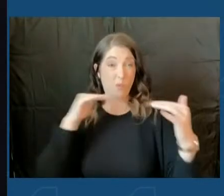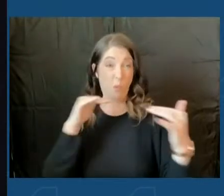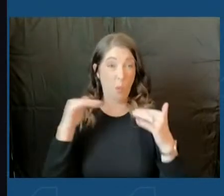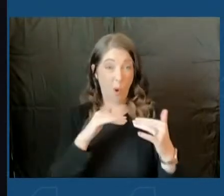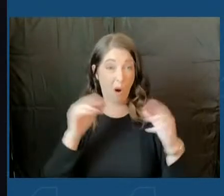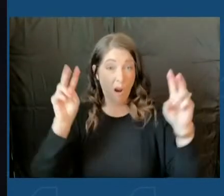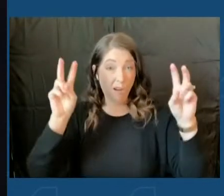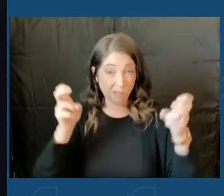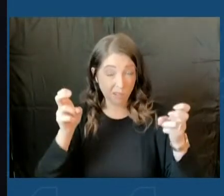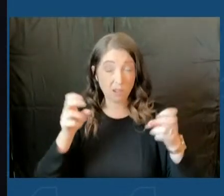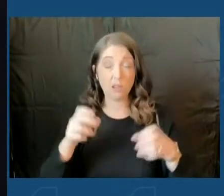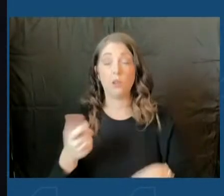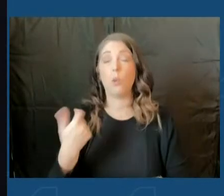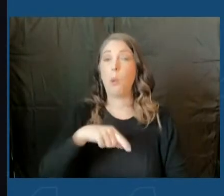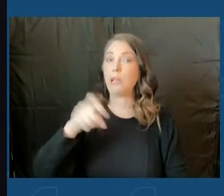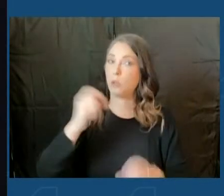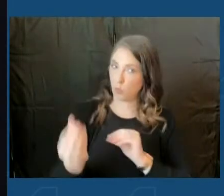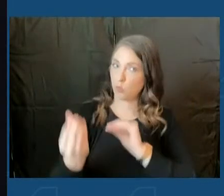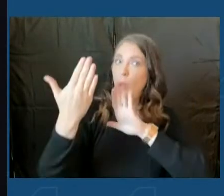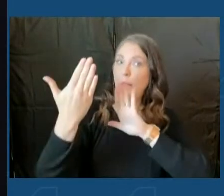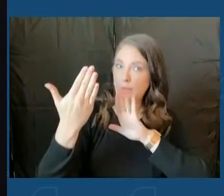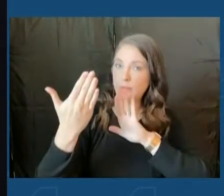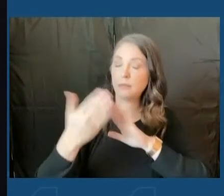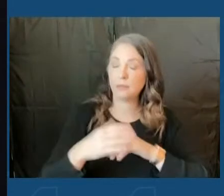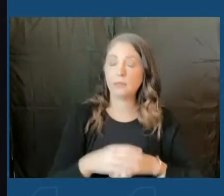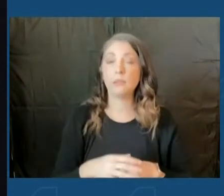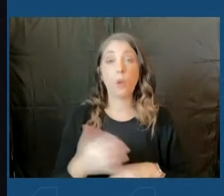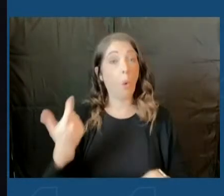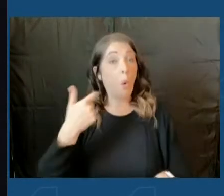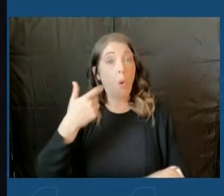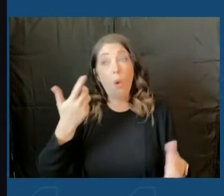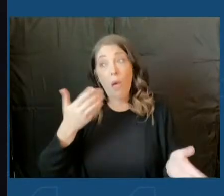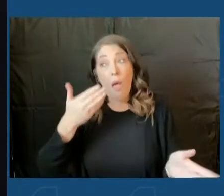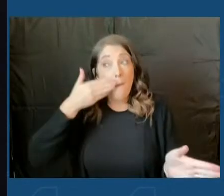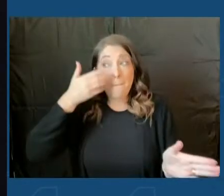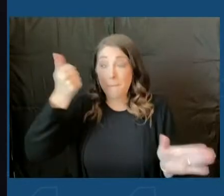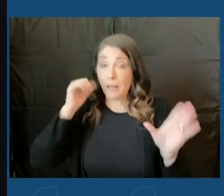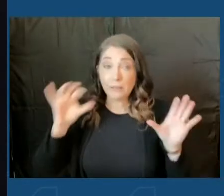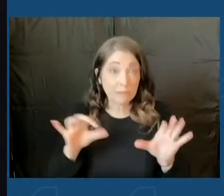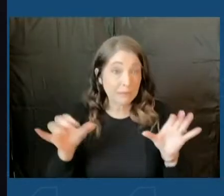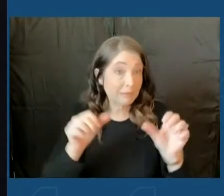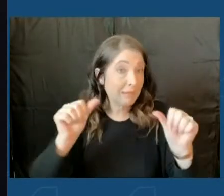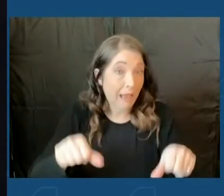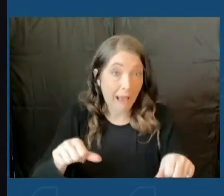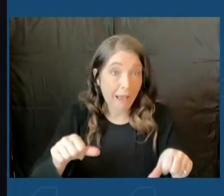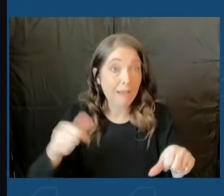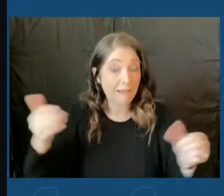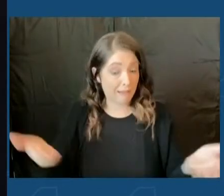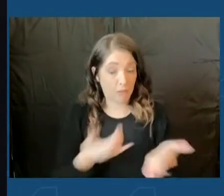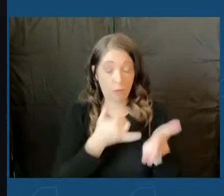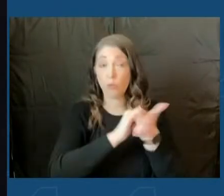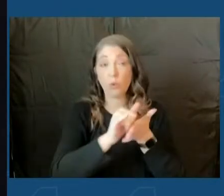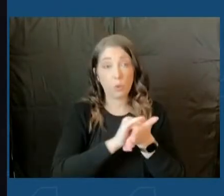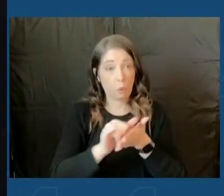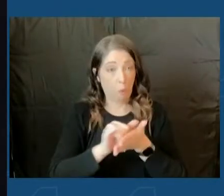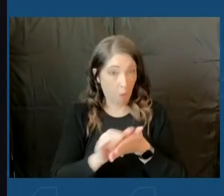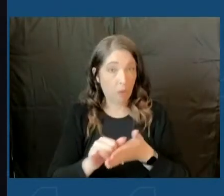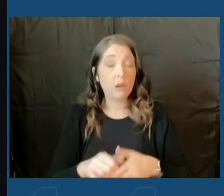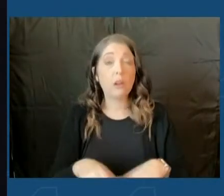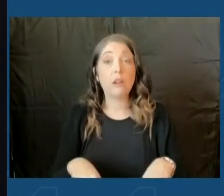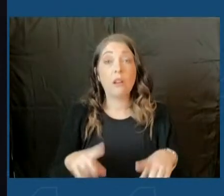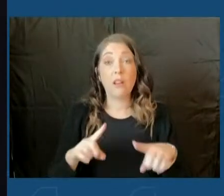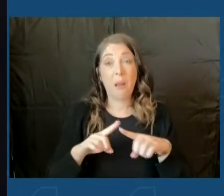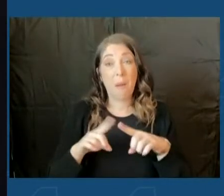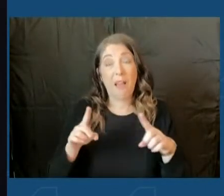that we need to address. But we're doing the best we can here in New York. But I hate to say